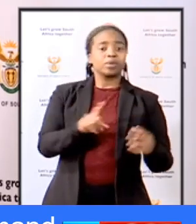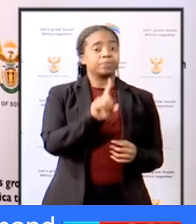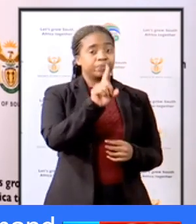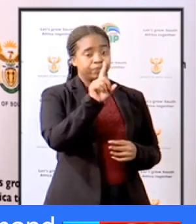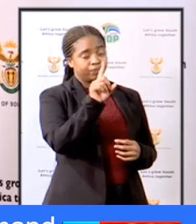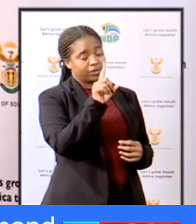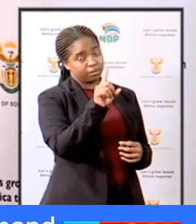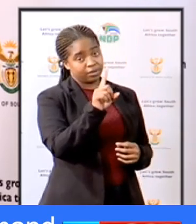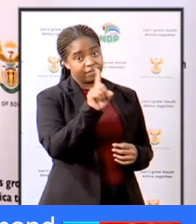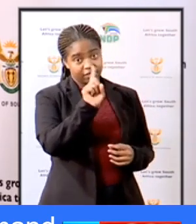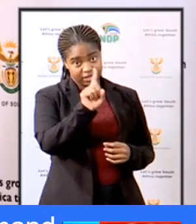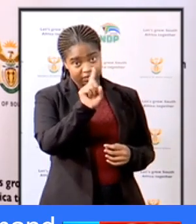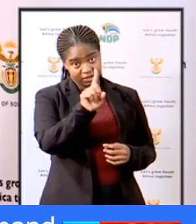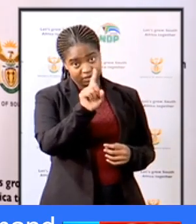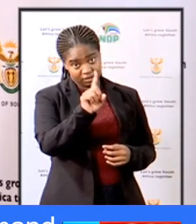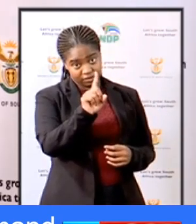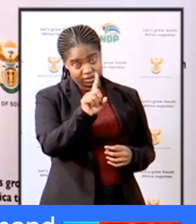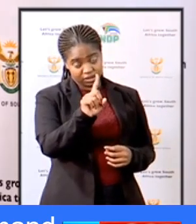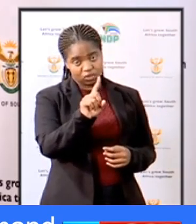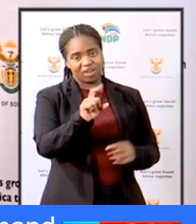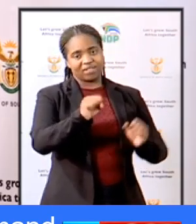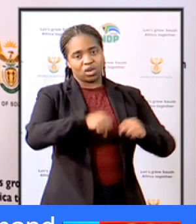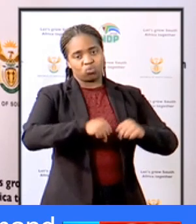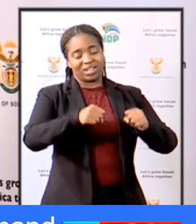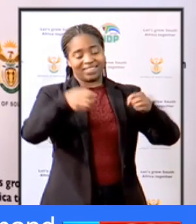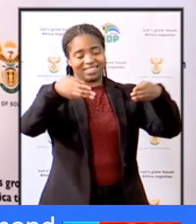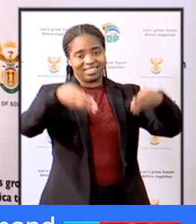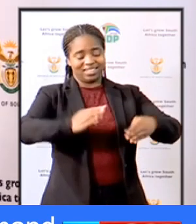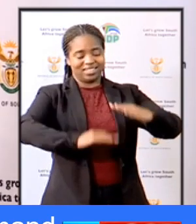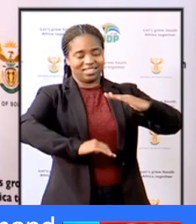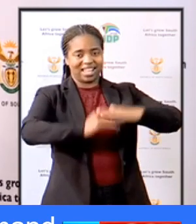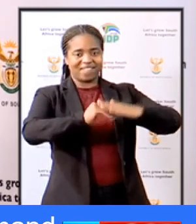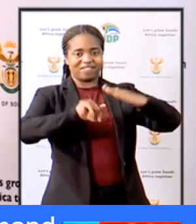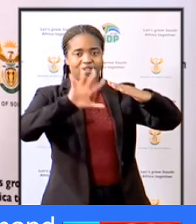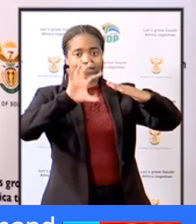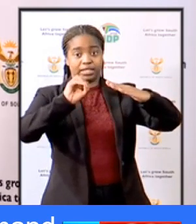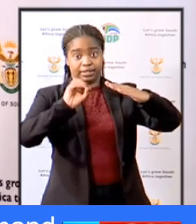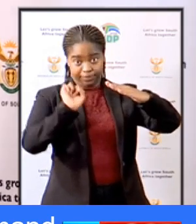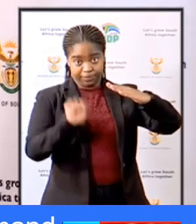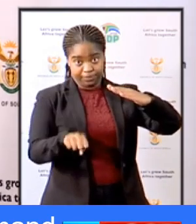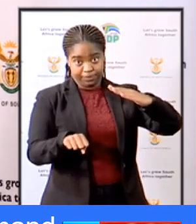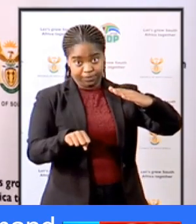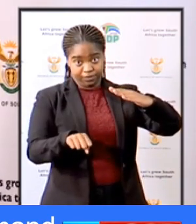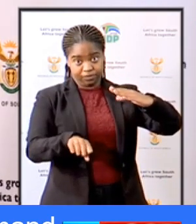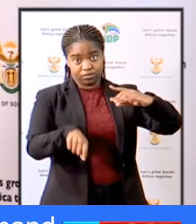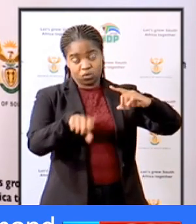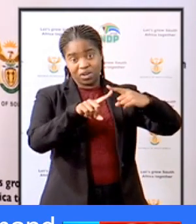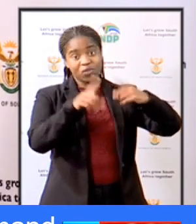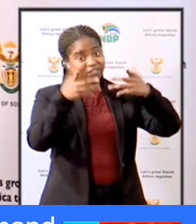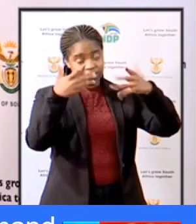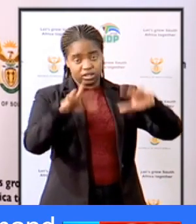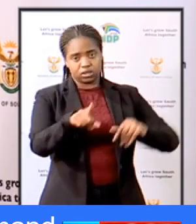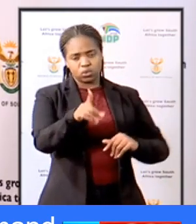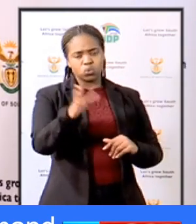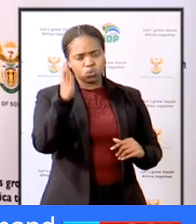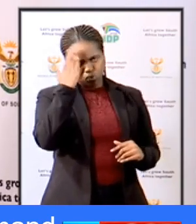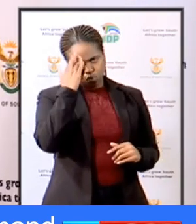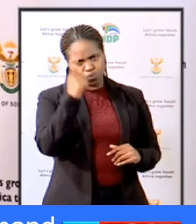First of all, we have agreed funerals to be packed at 50 people. And as you will also